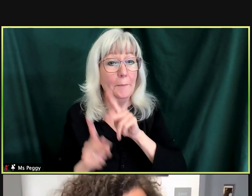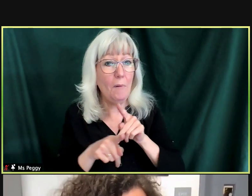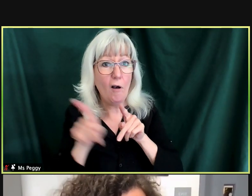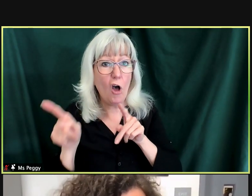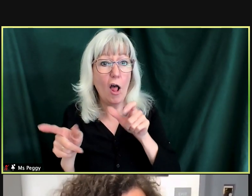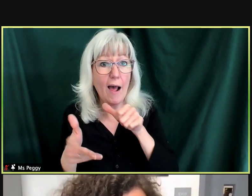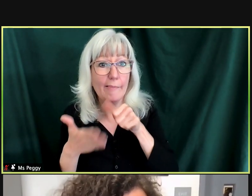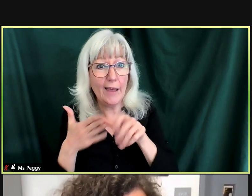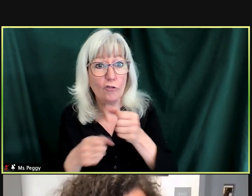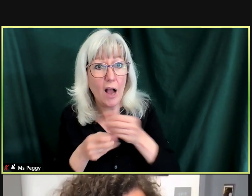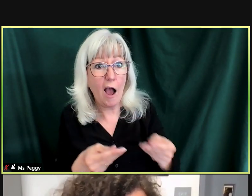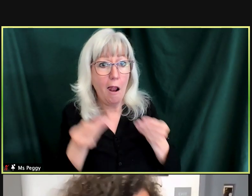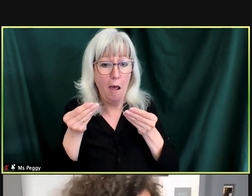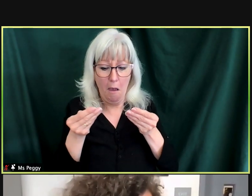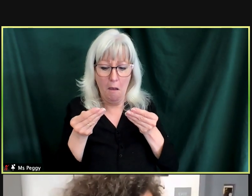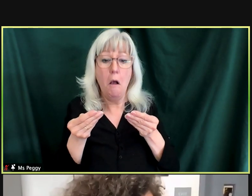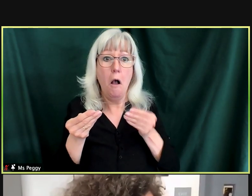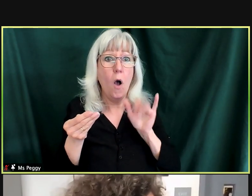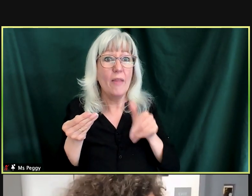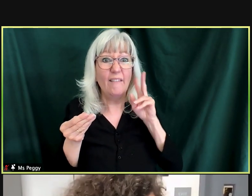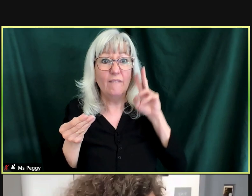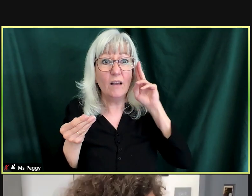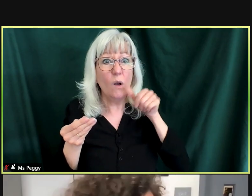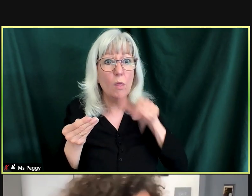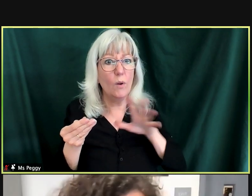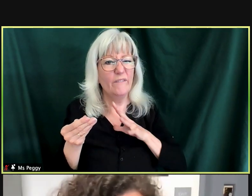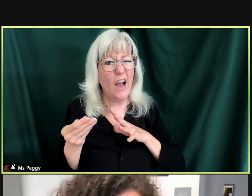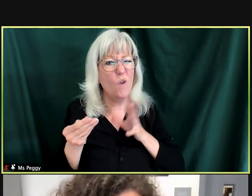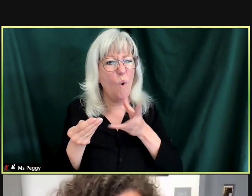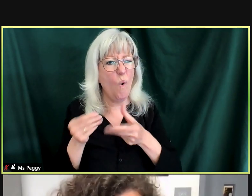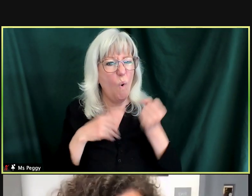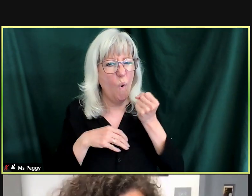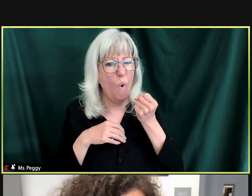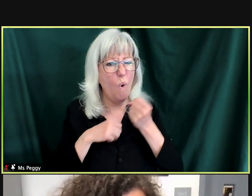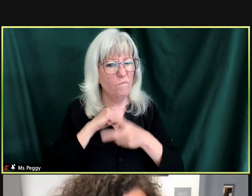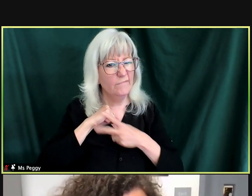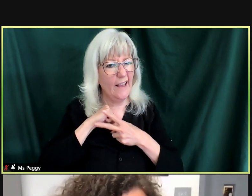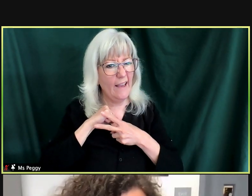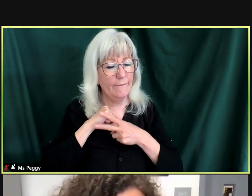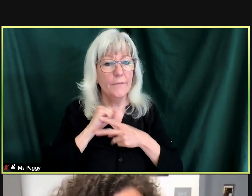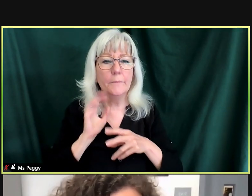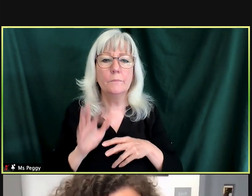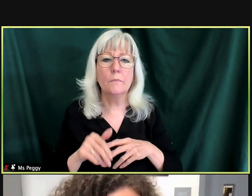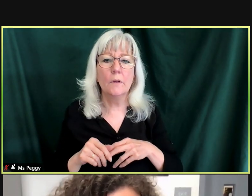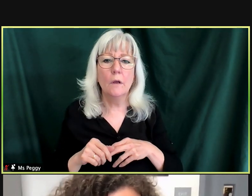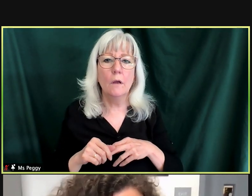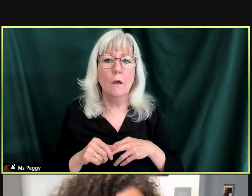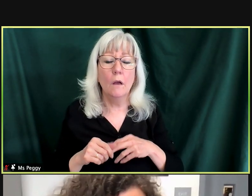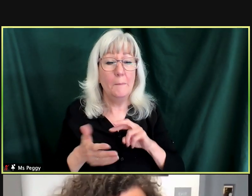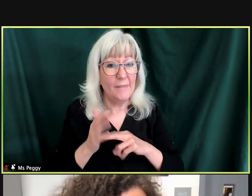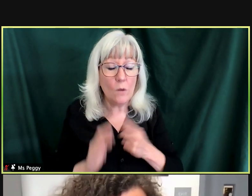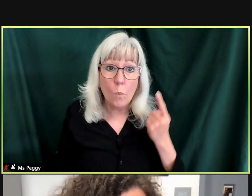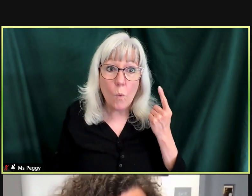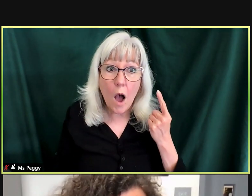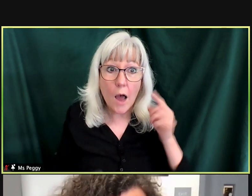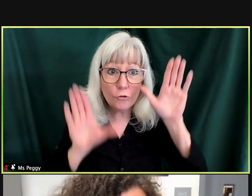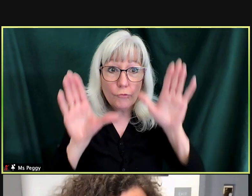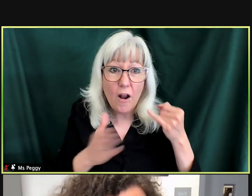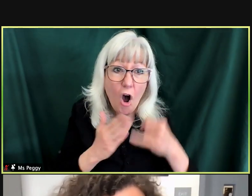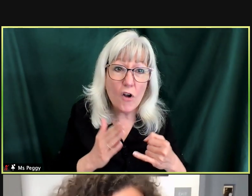document that talk about Van Gogh. Okay, I don't think he's the only great artist, and but